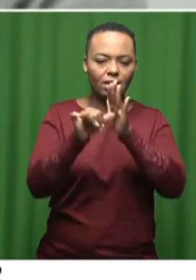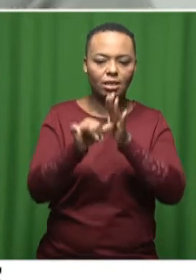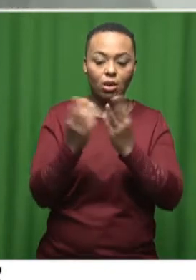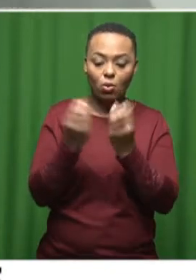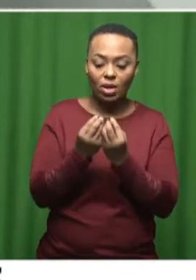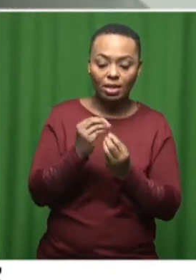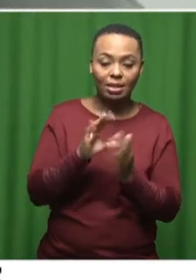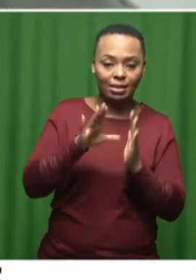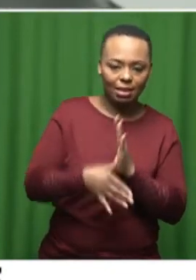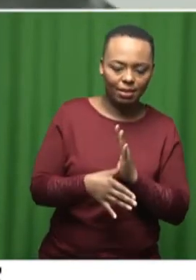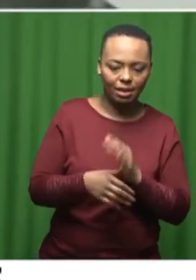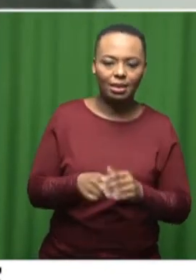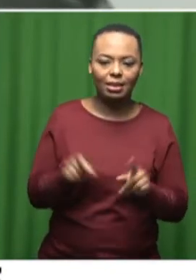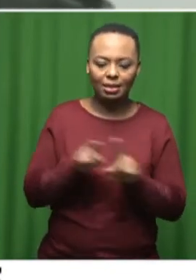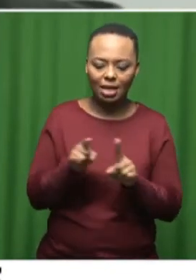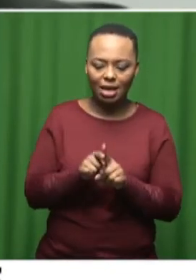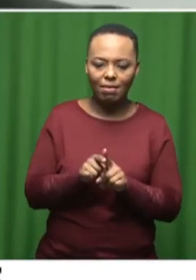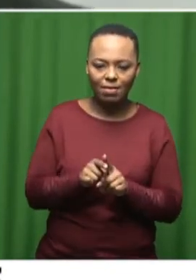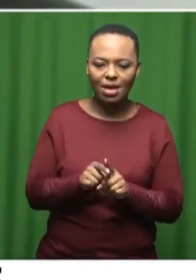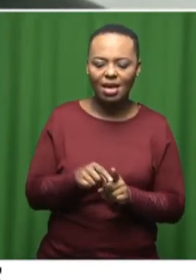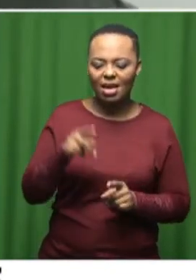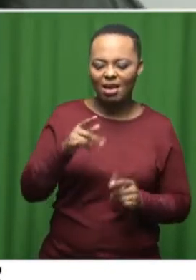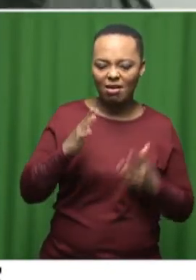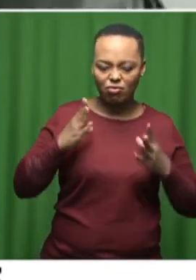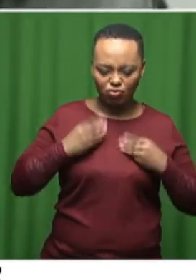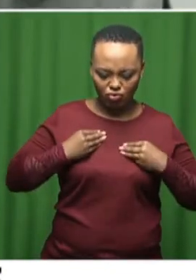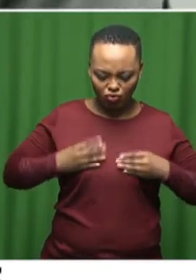disability, you also need physio. If you can see